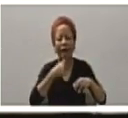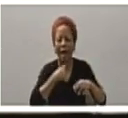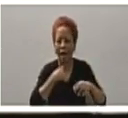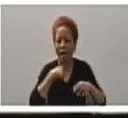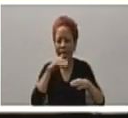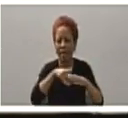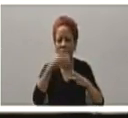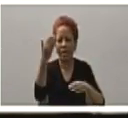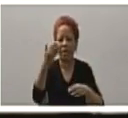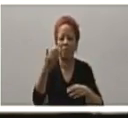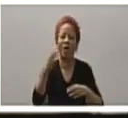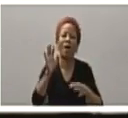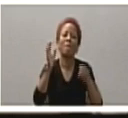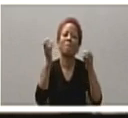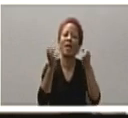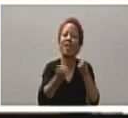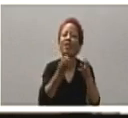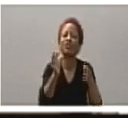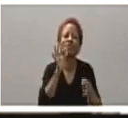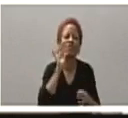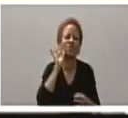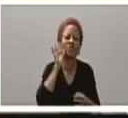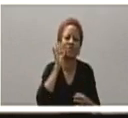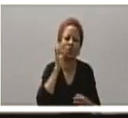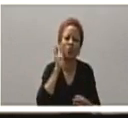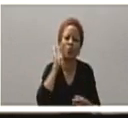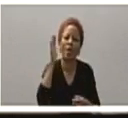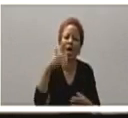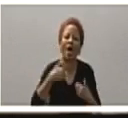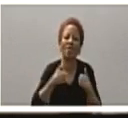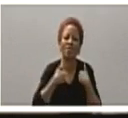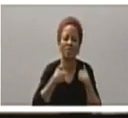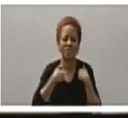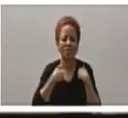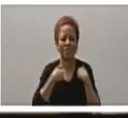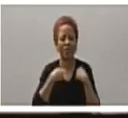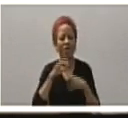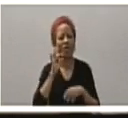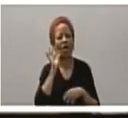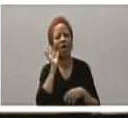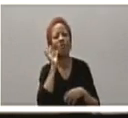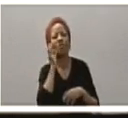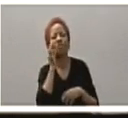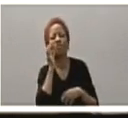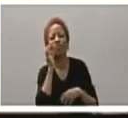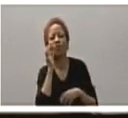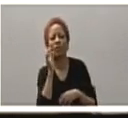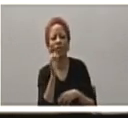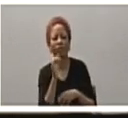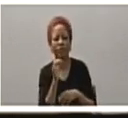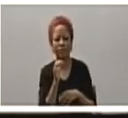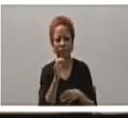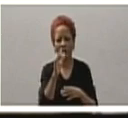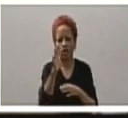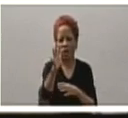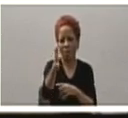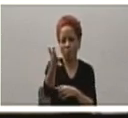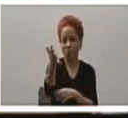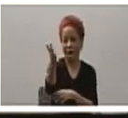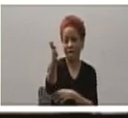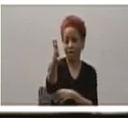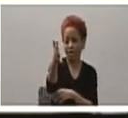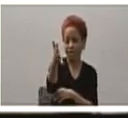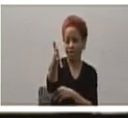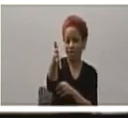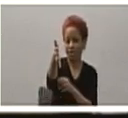much fruit. Which kind of fruit can we expect from a branch united to the tree?